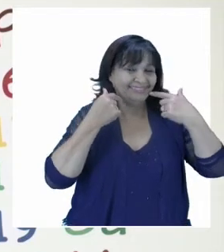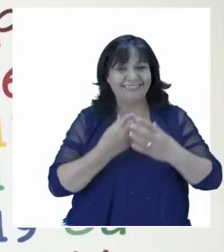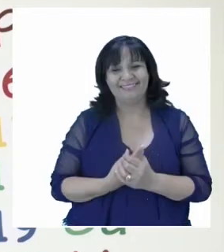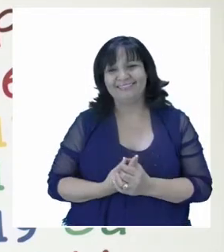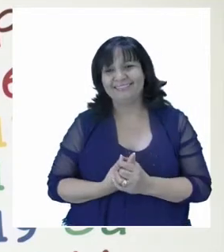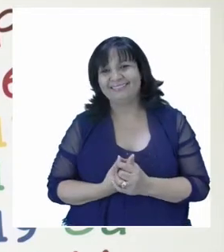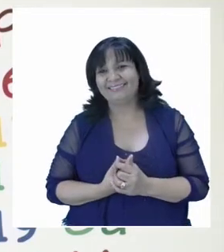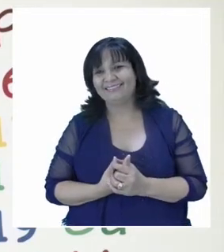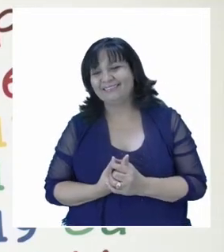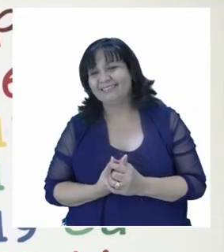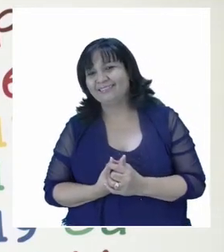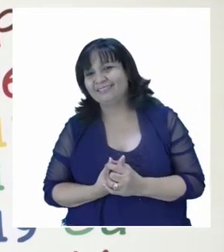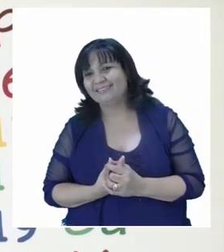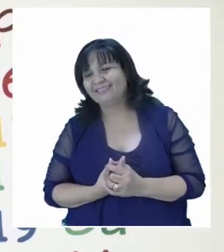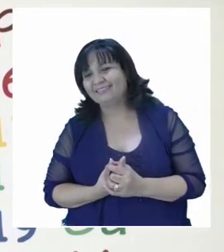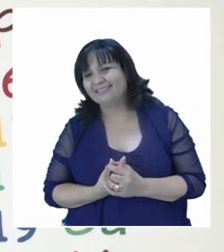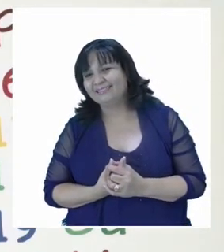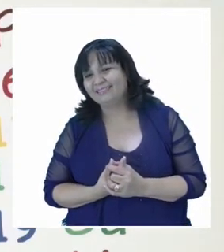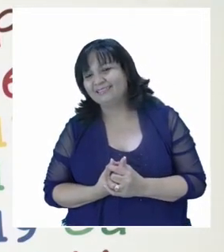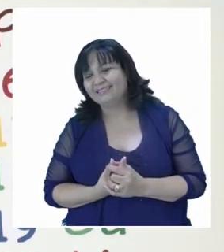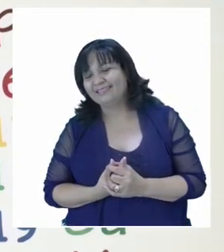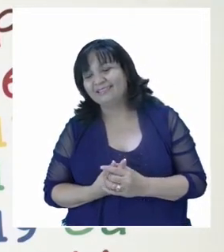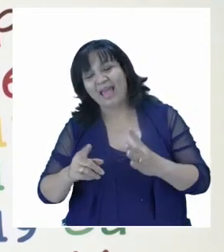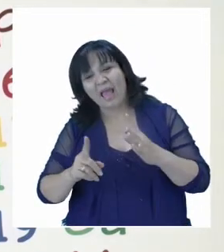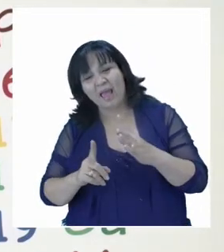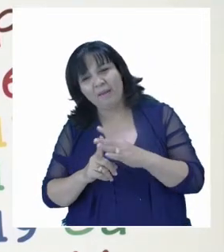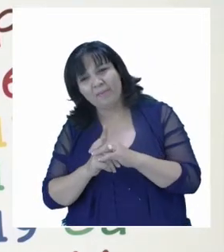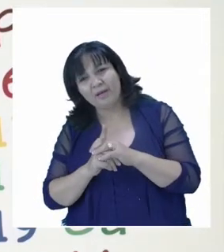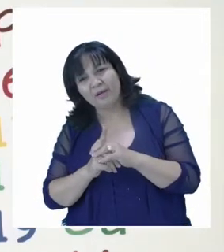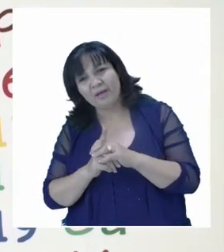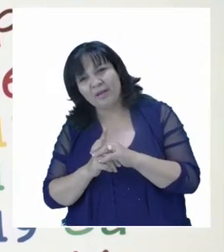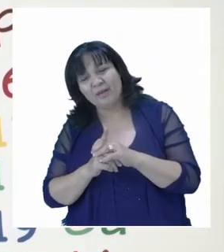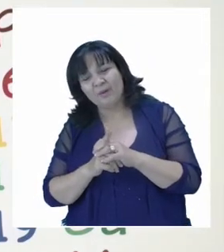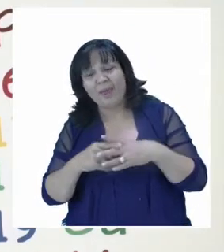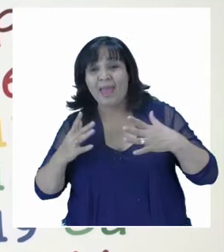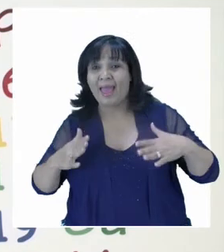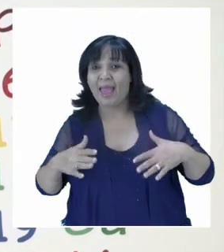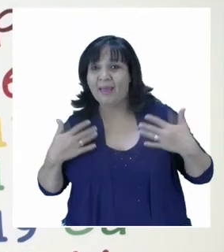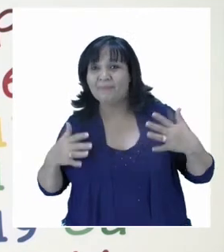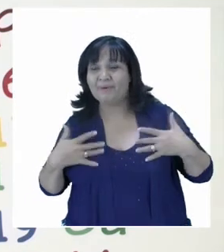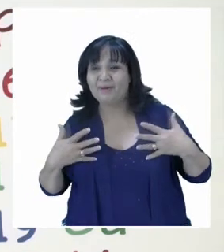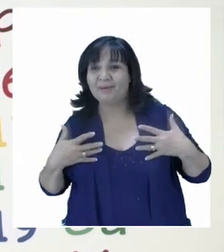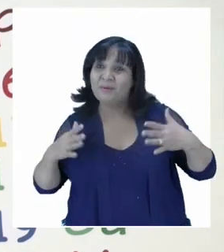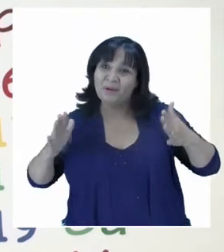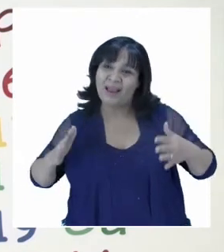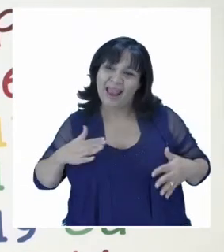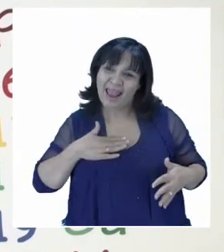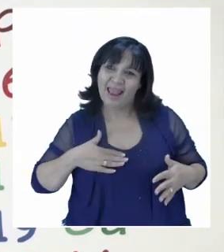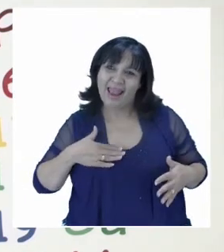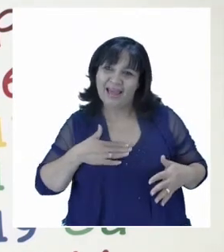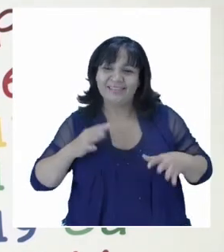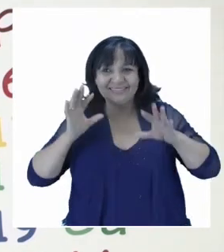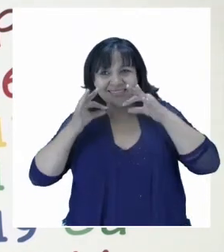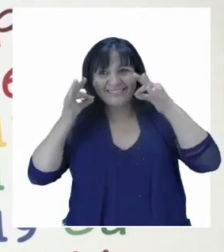also something that happens when we are happy. We also like to sing when we're happy. And I know you know that